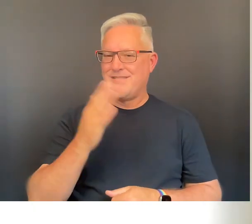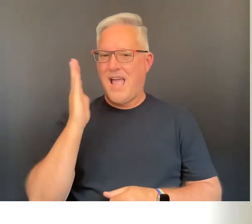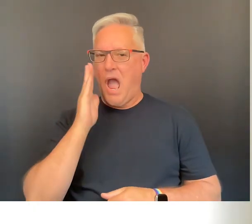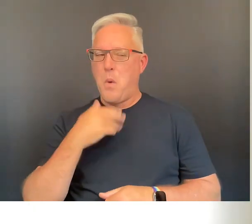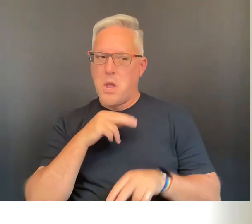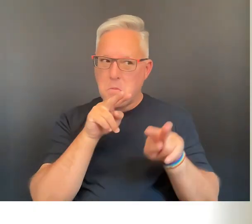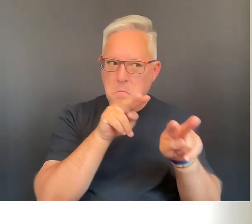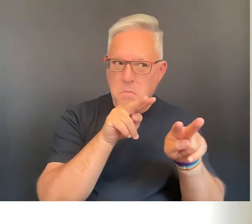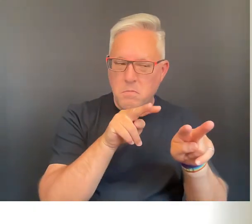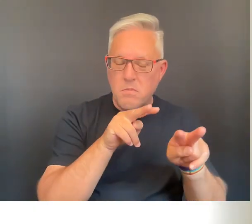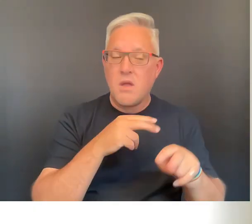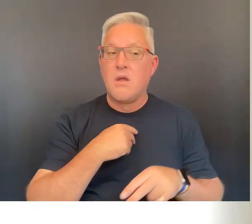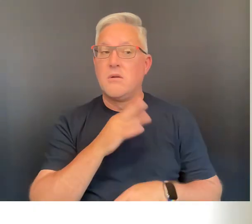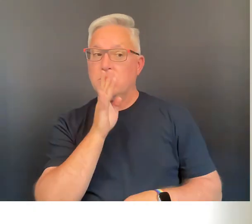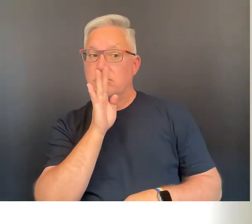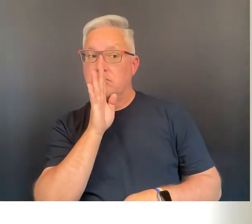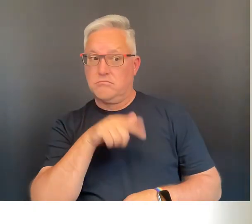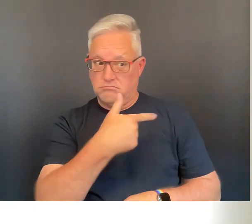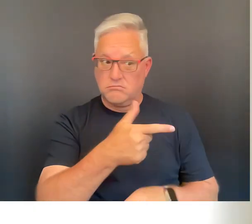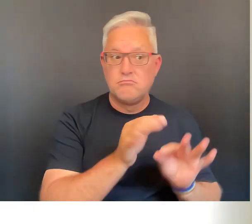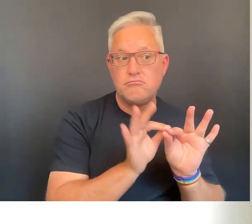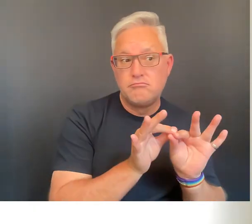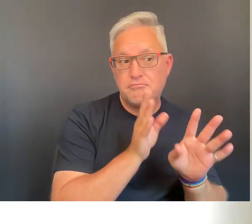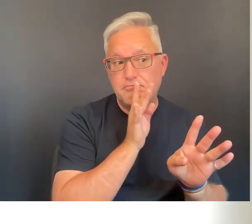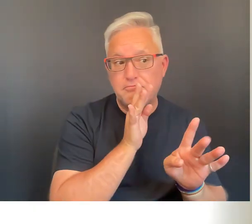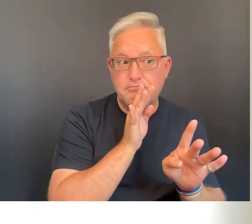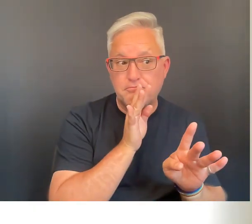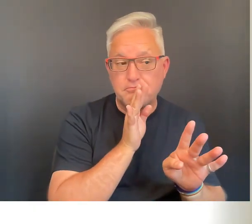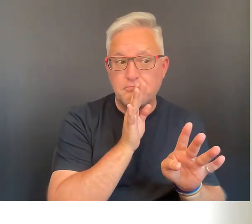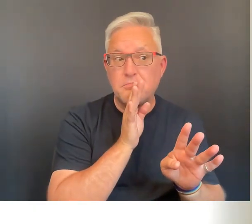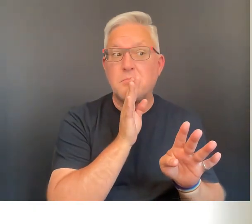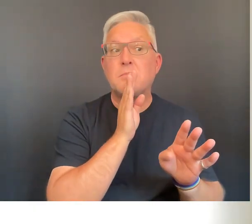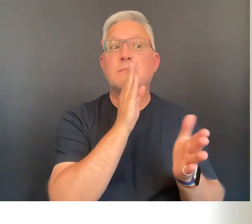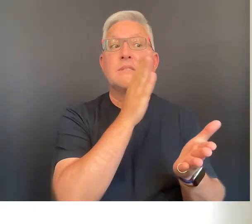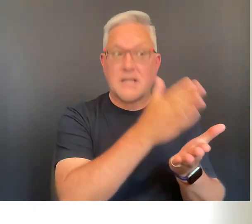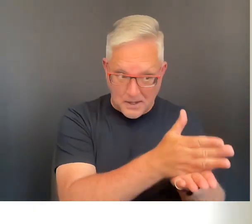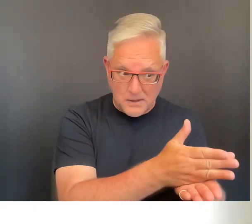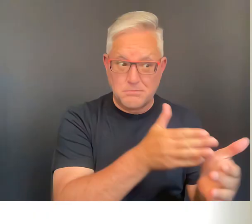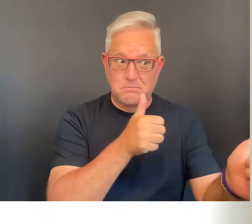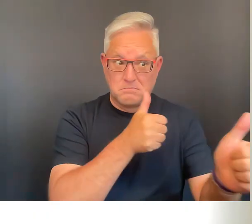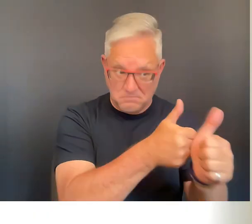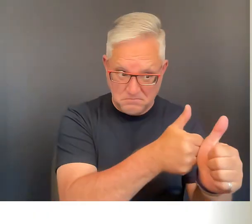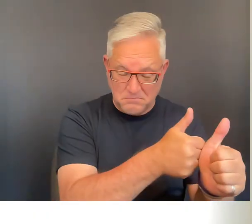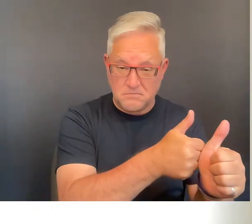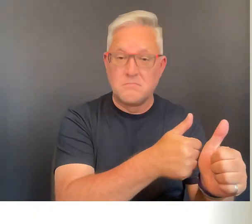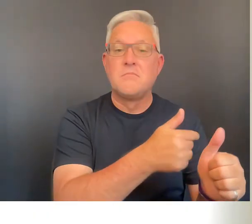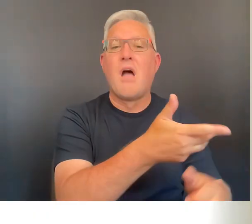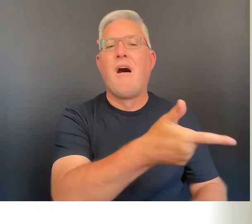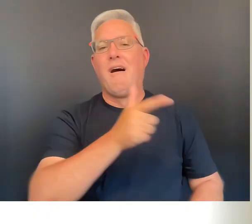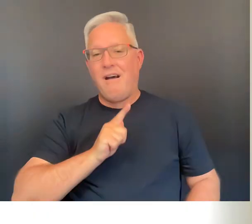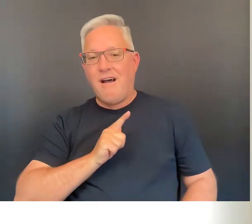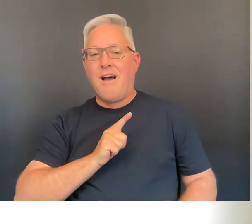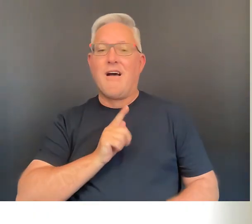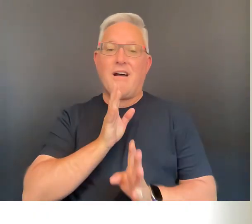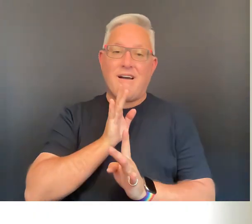to when she stops talking, since it's a conversation. We'll